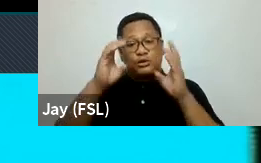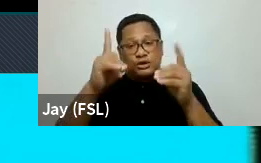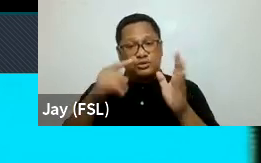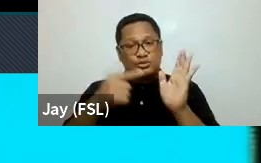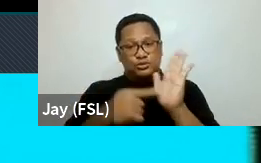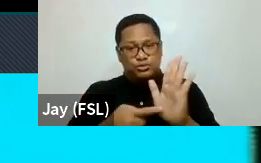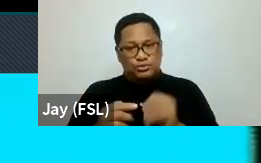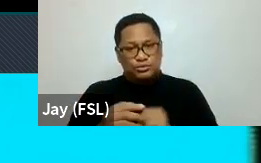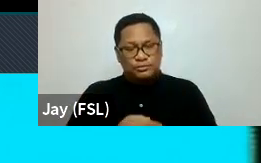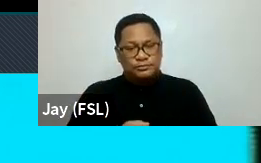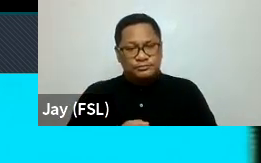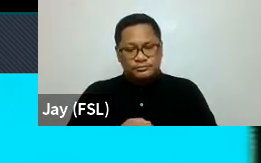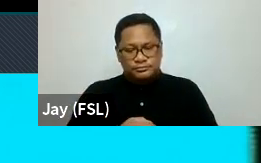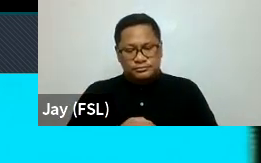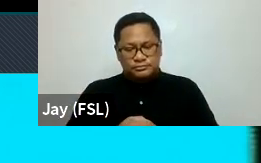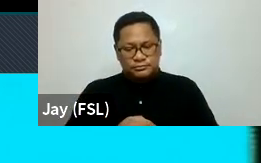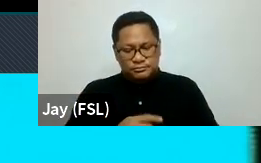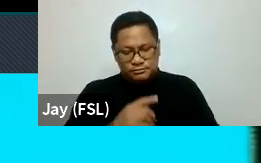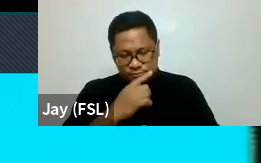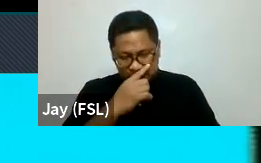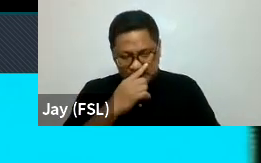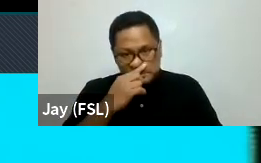So